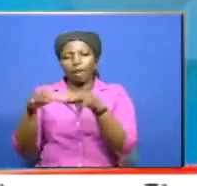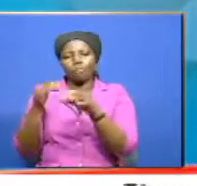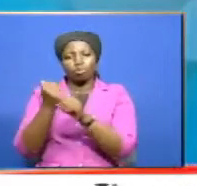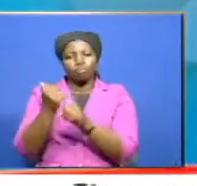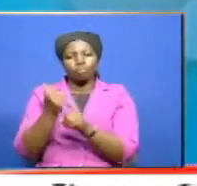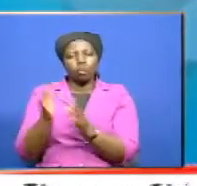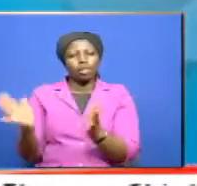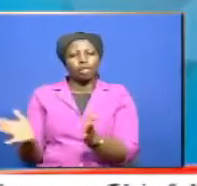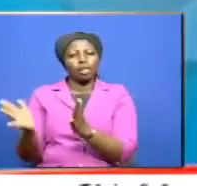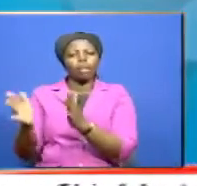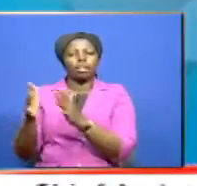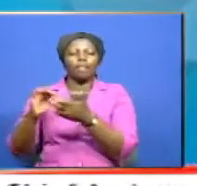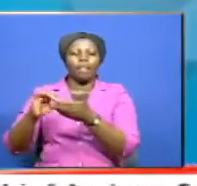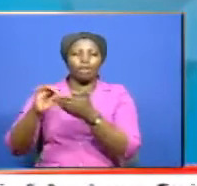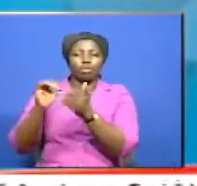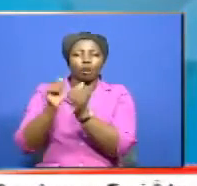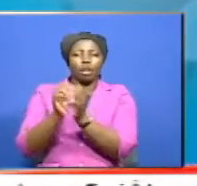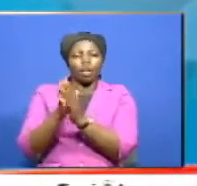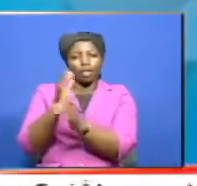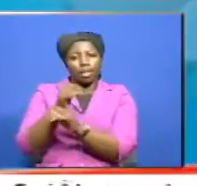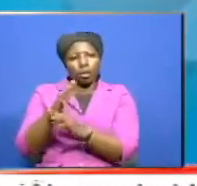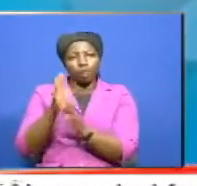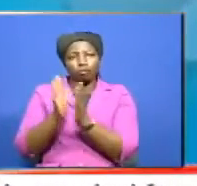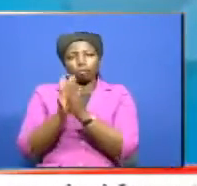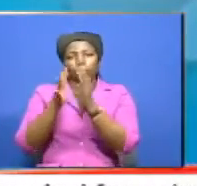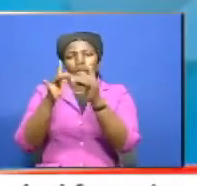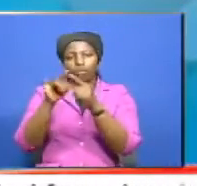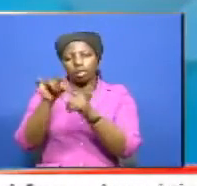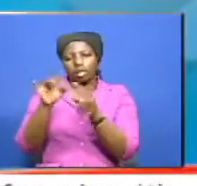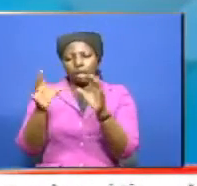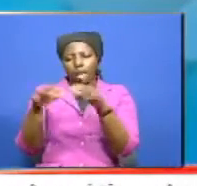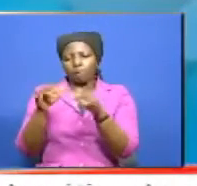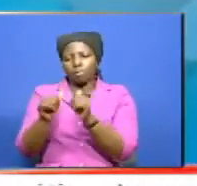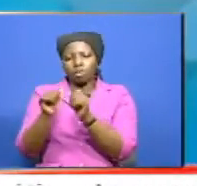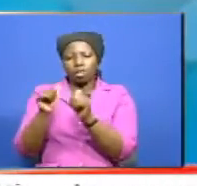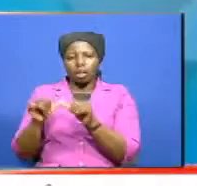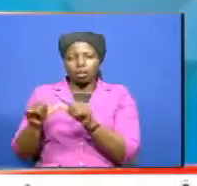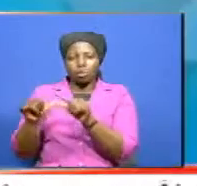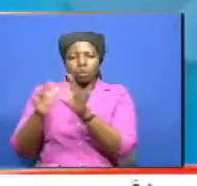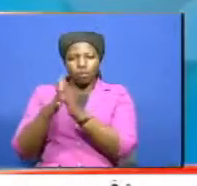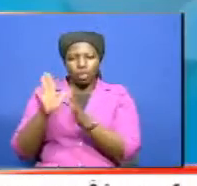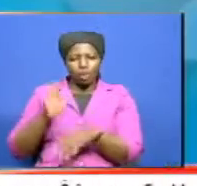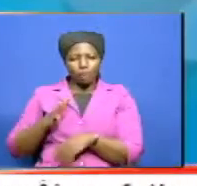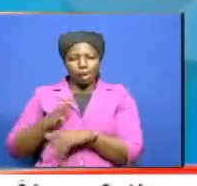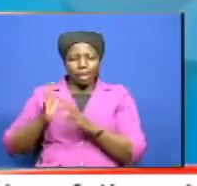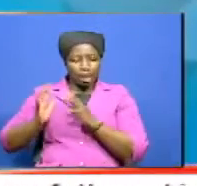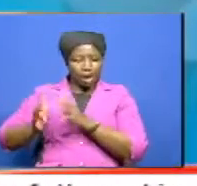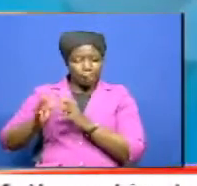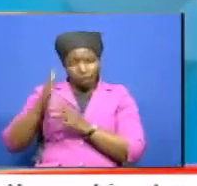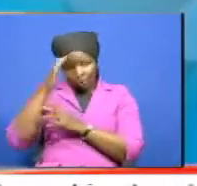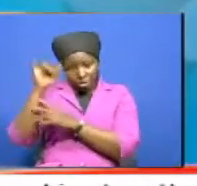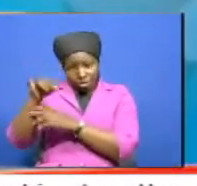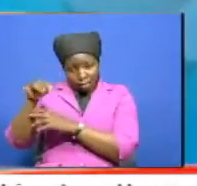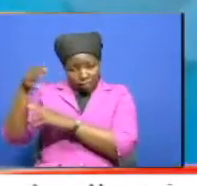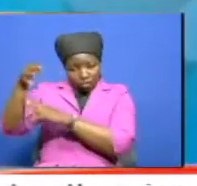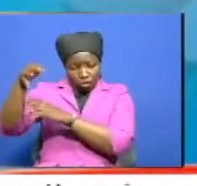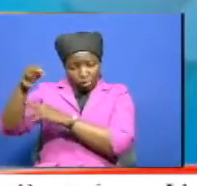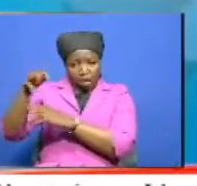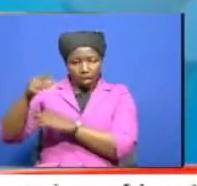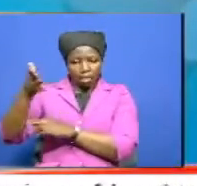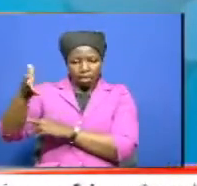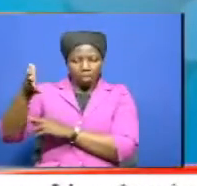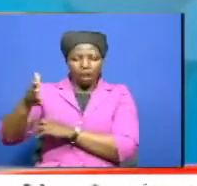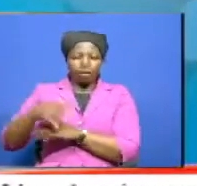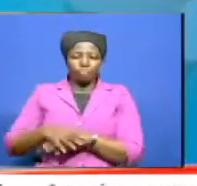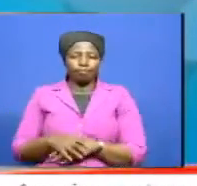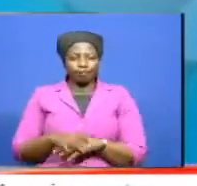and stakeholders, you know, and congratulations to those clubs that are pushing women's rugby, because that is where the future is. And on Olympics, generally,